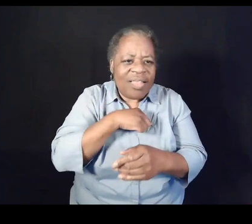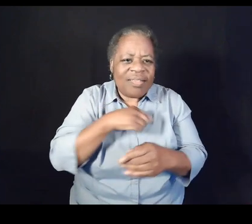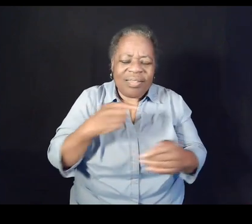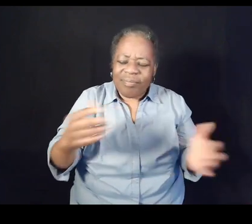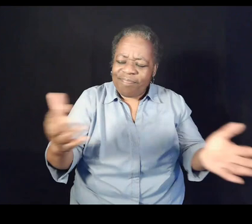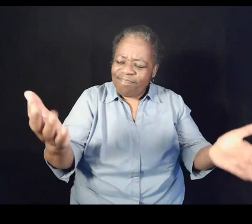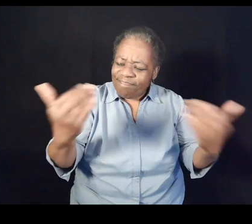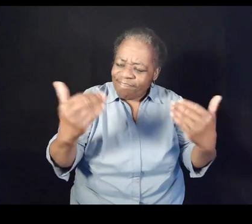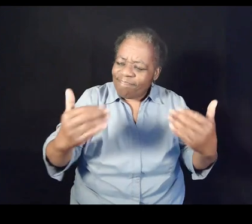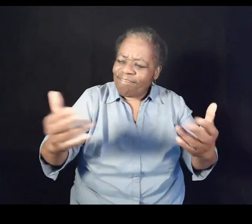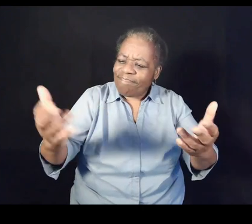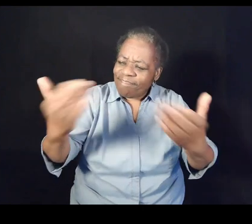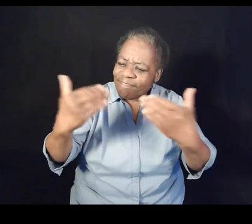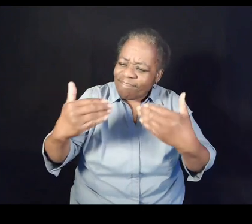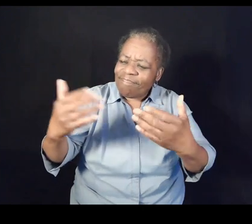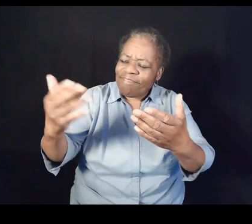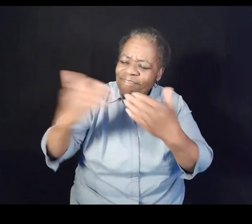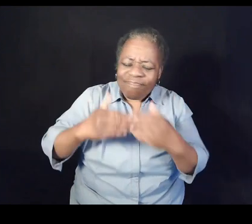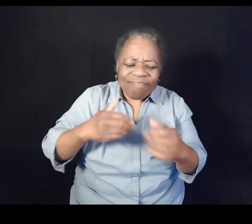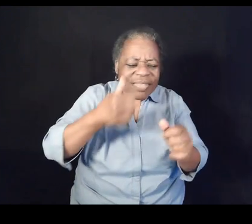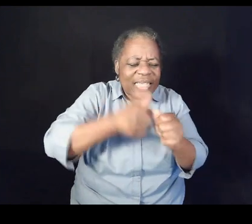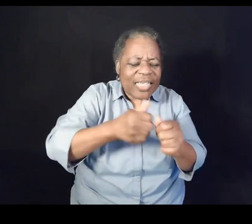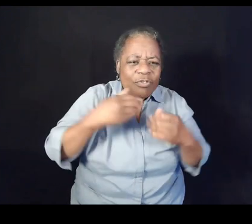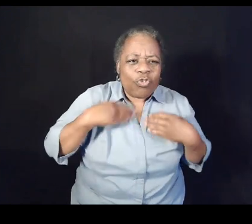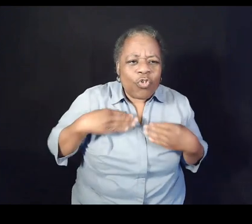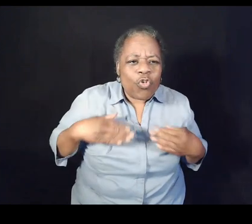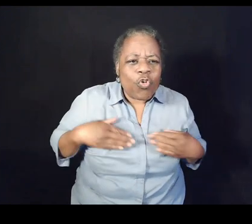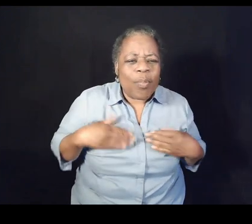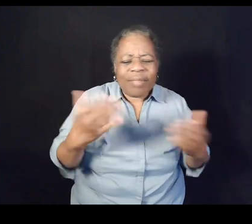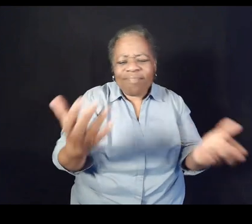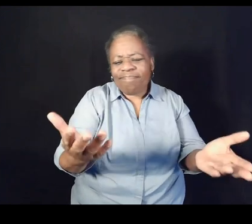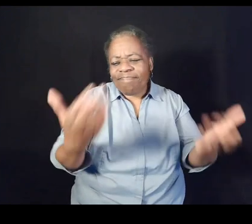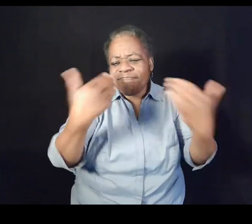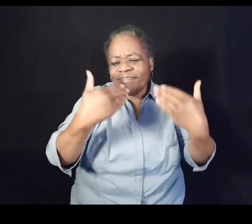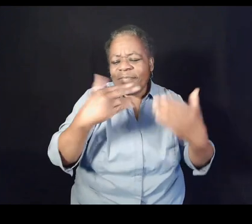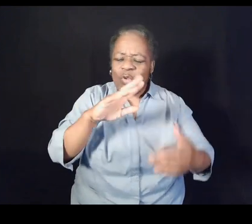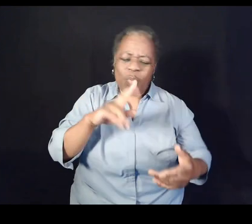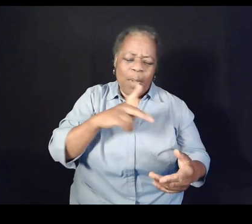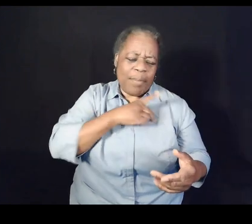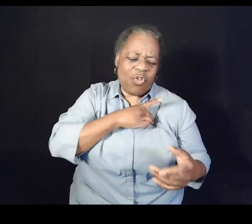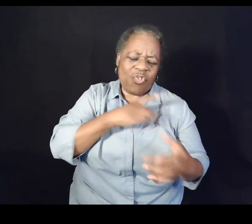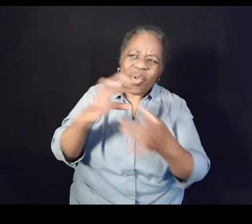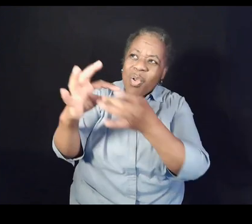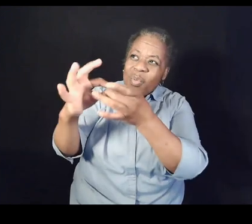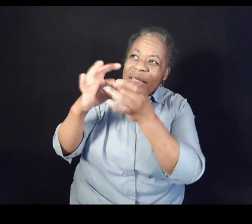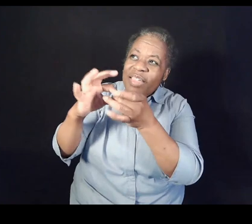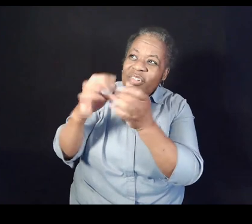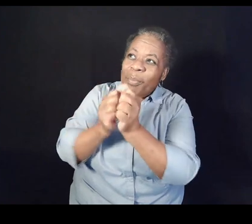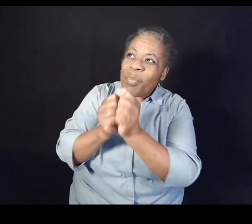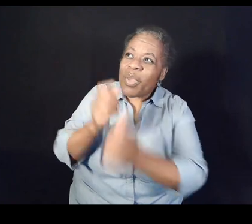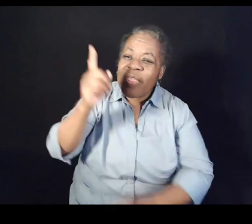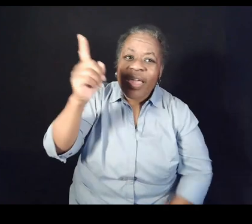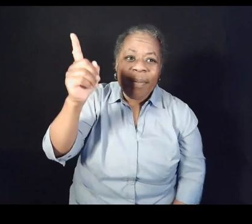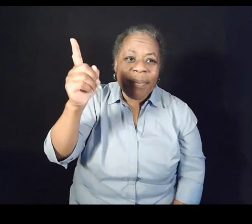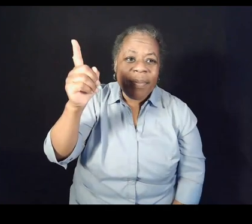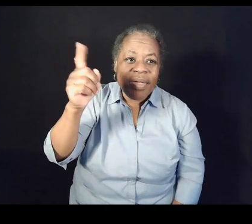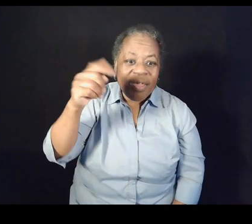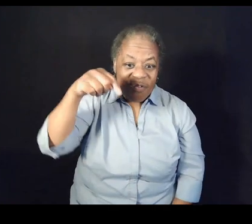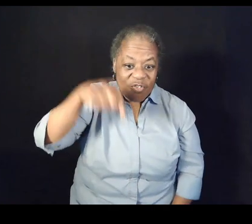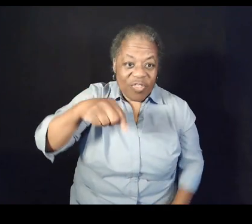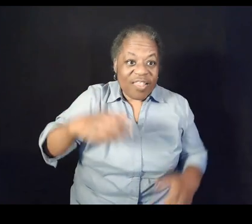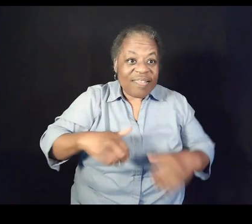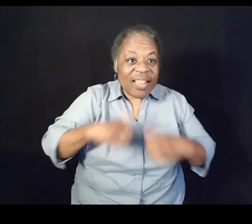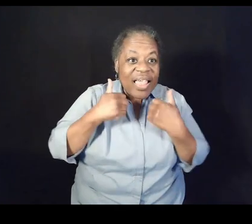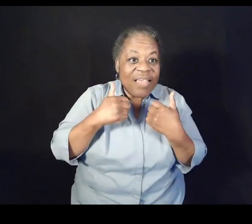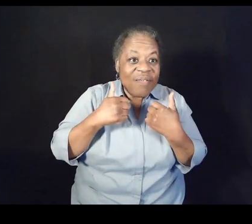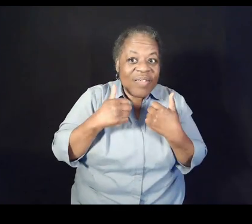every human being, into a personal relationship with him for this life and the life